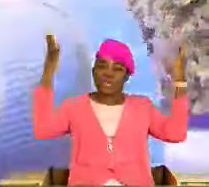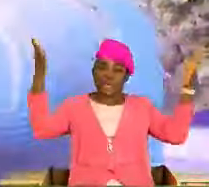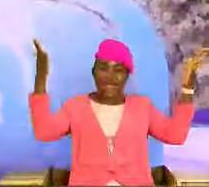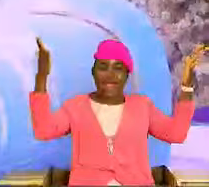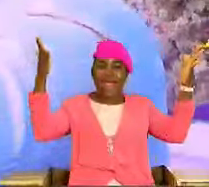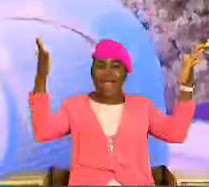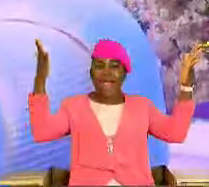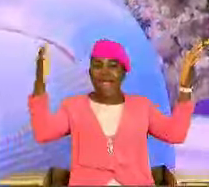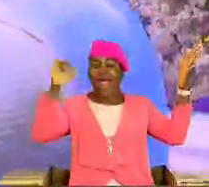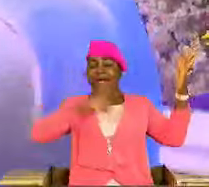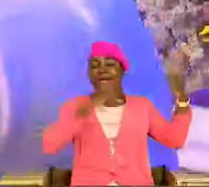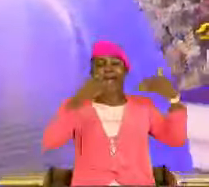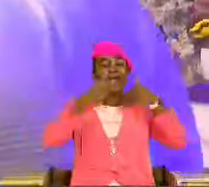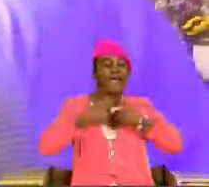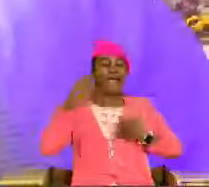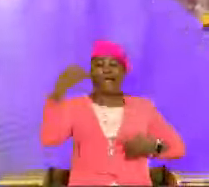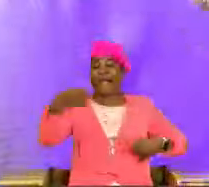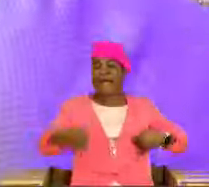hallu